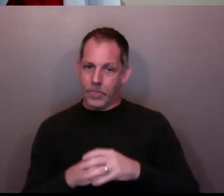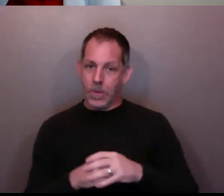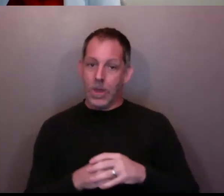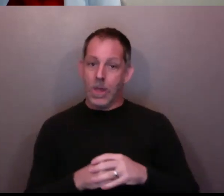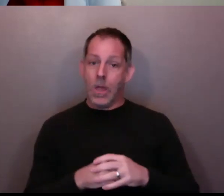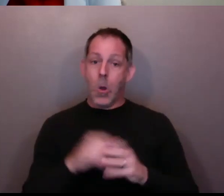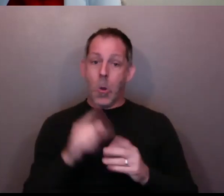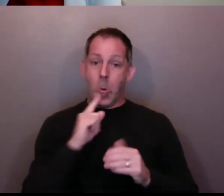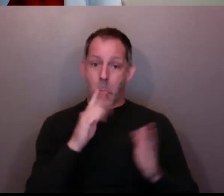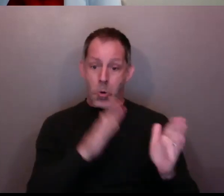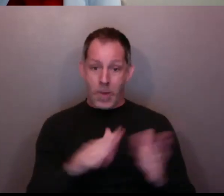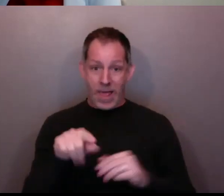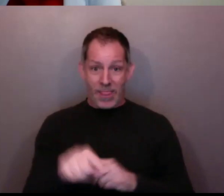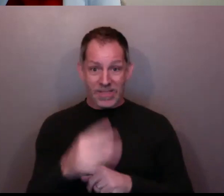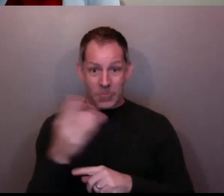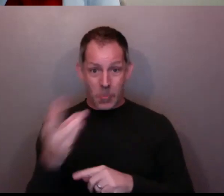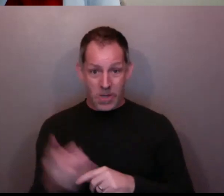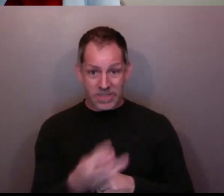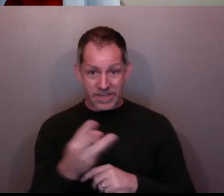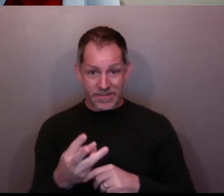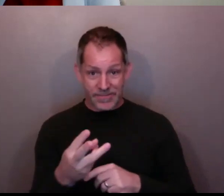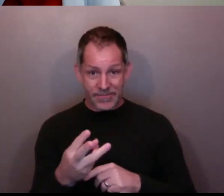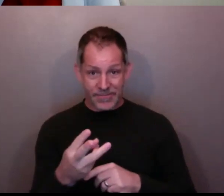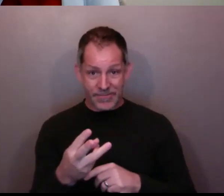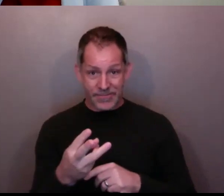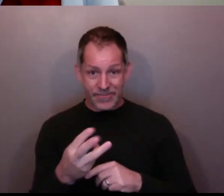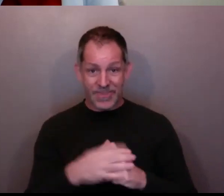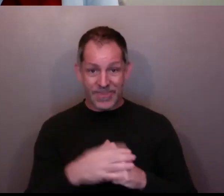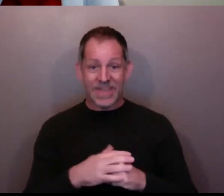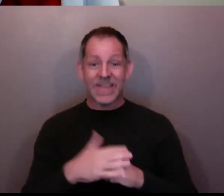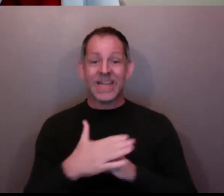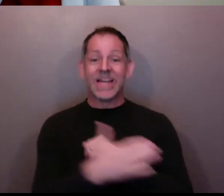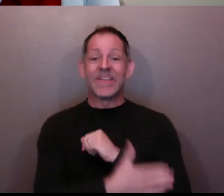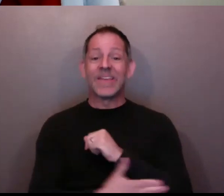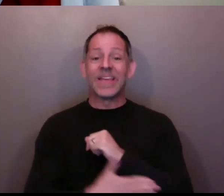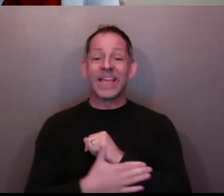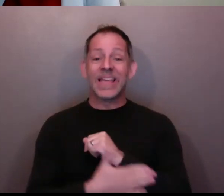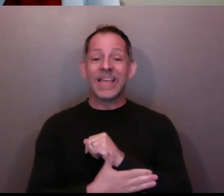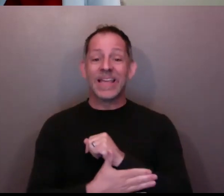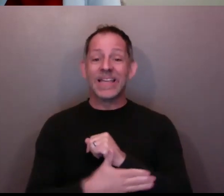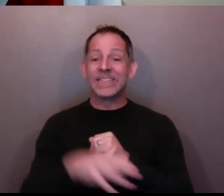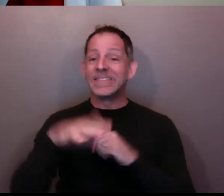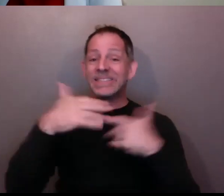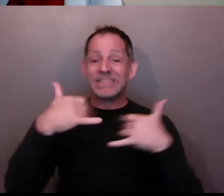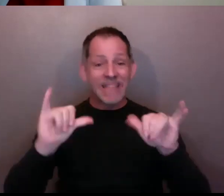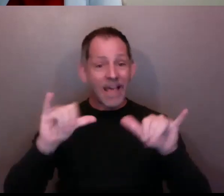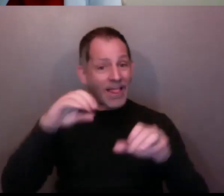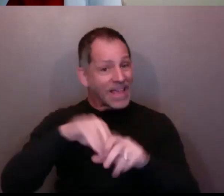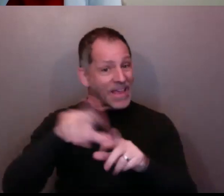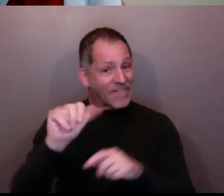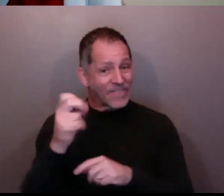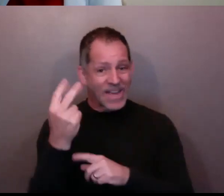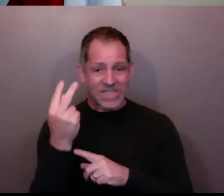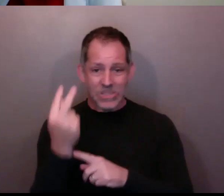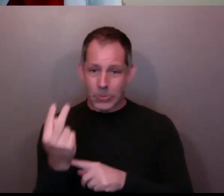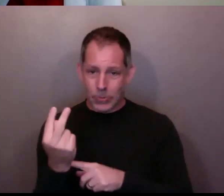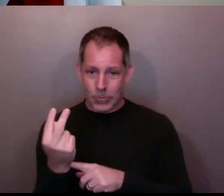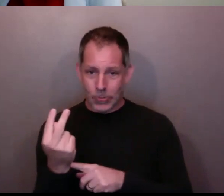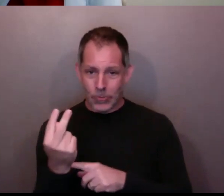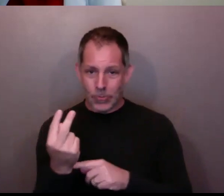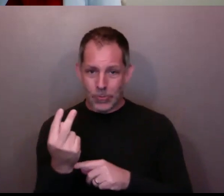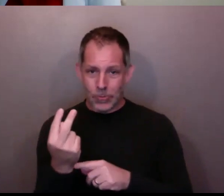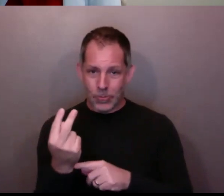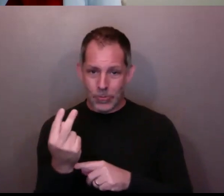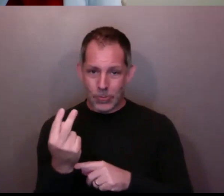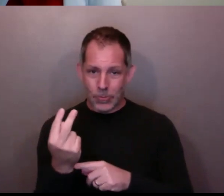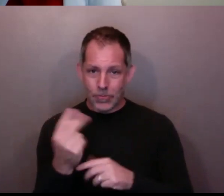a county that's in long-term care phase two, which we are not in. We're in long-term care phase one. So we'll certainly send